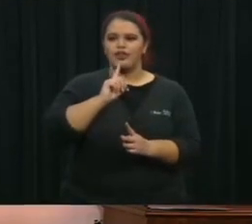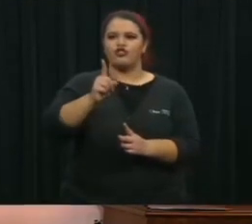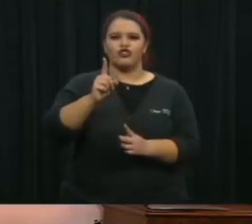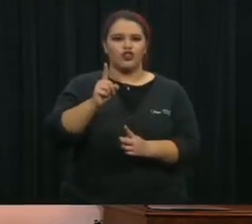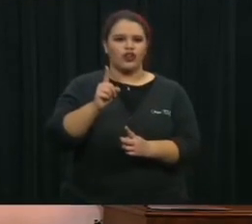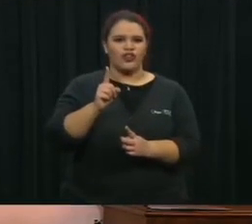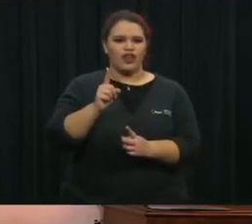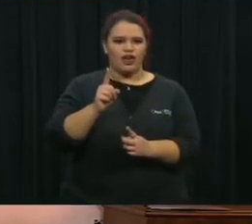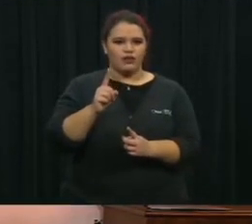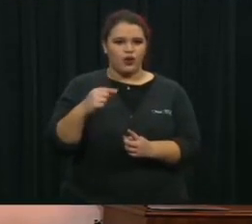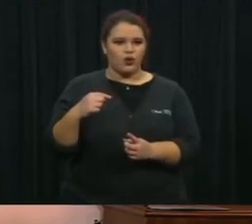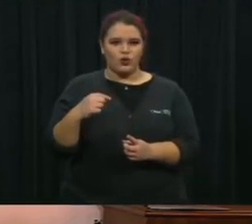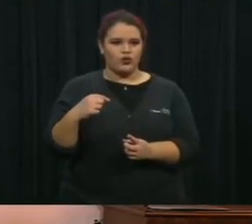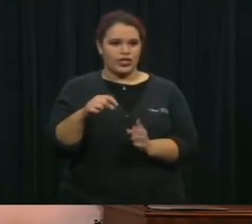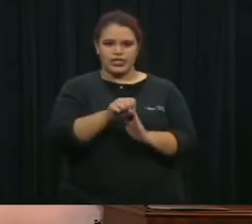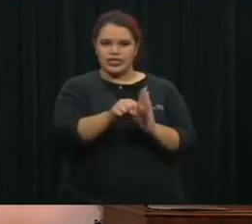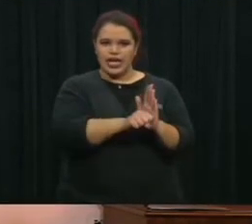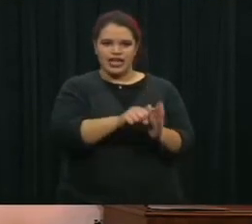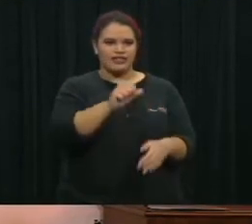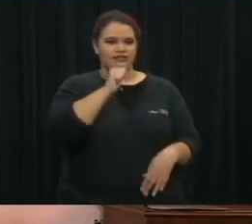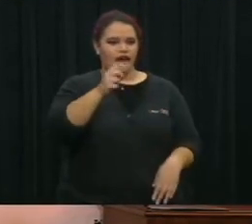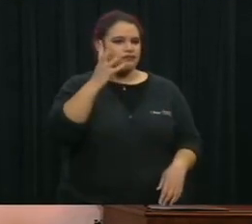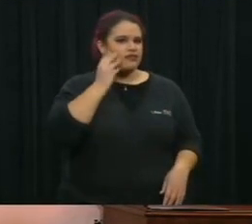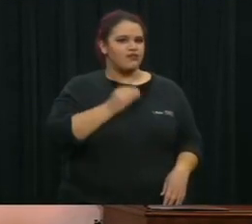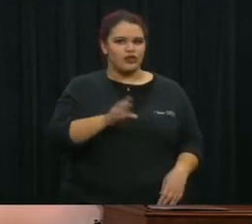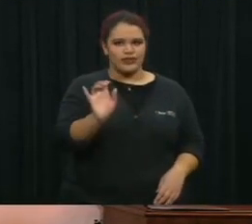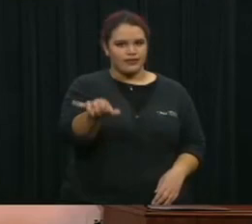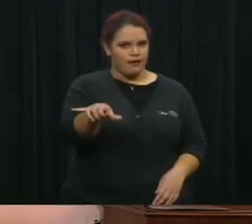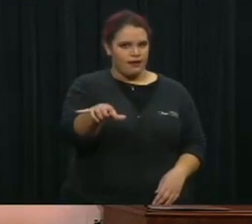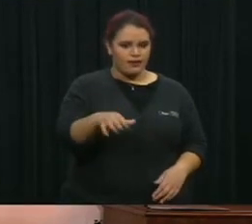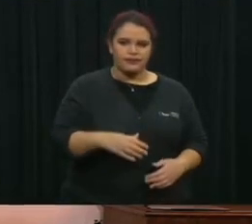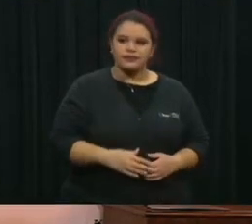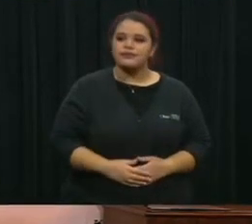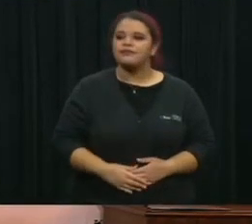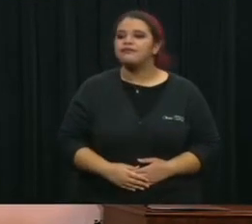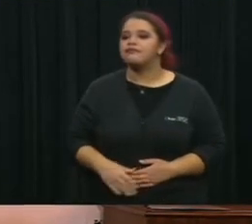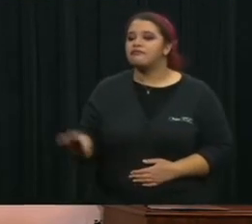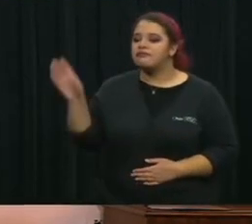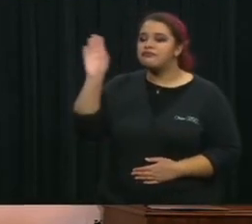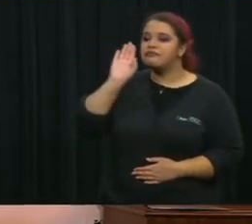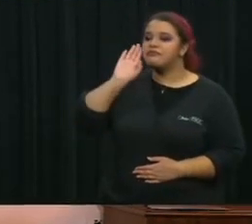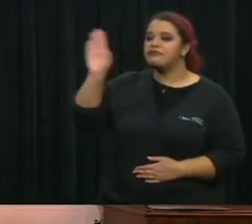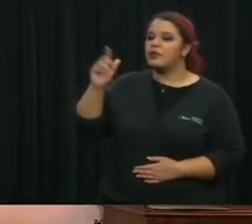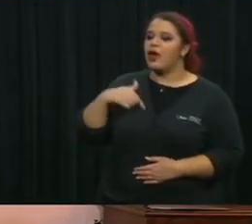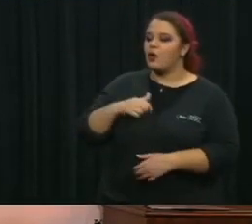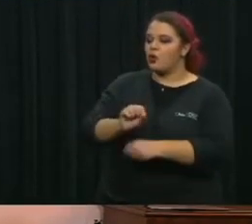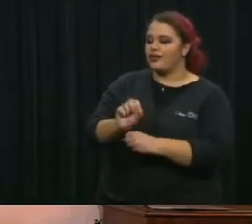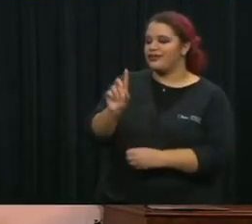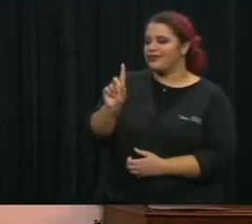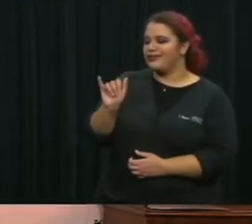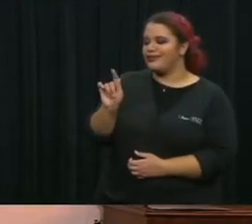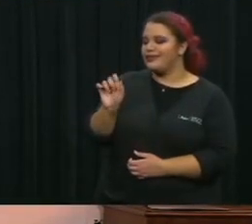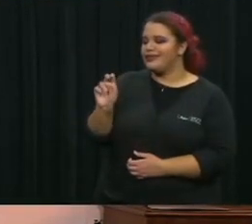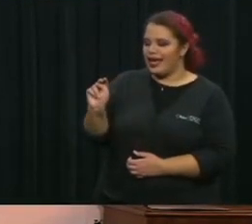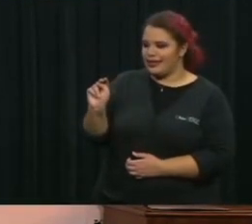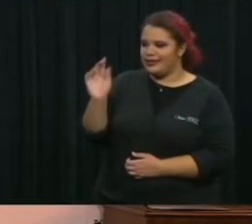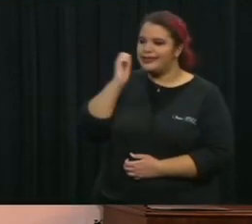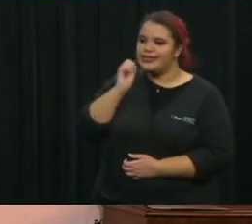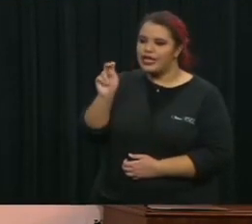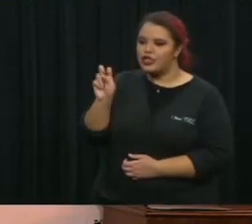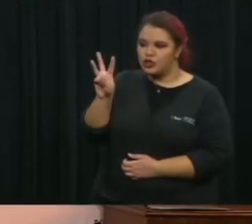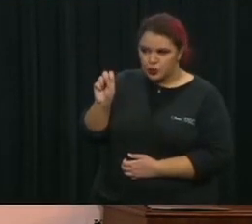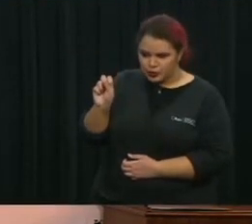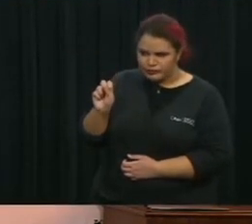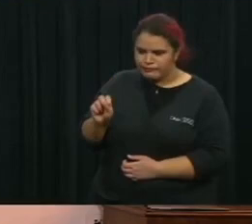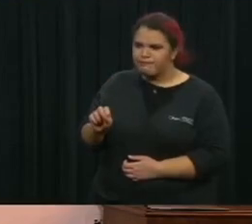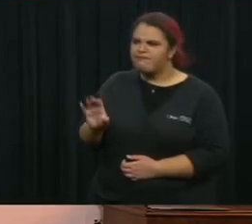state. Thank you. Oh, sorry. Hi, Laura Bischoff, Dayton Daily News. Governor, if businesses